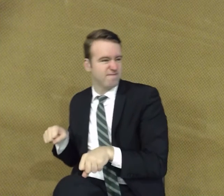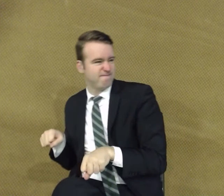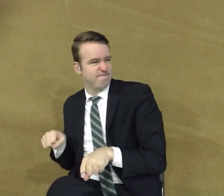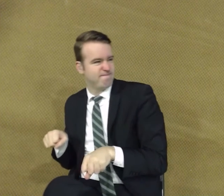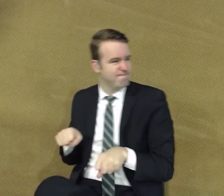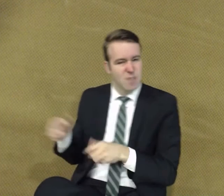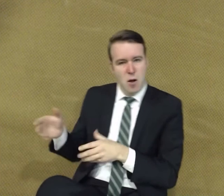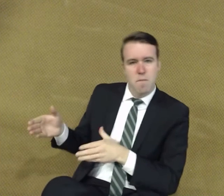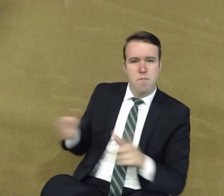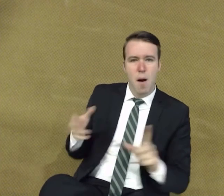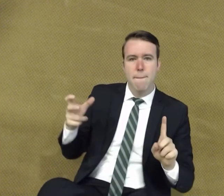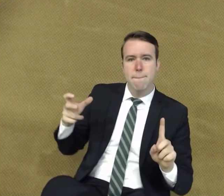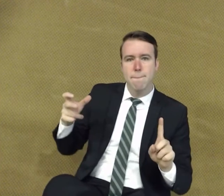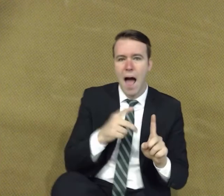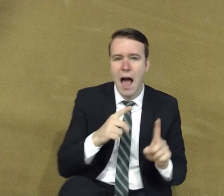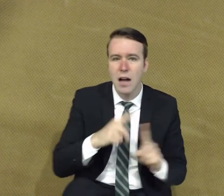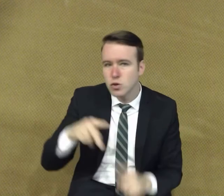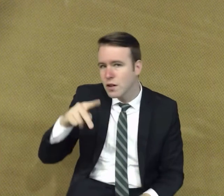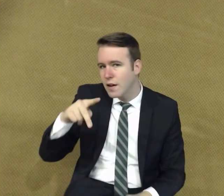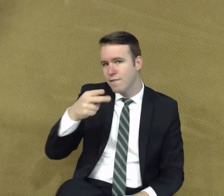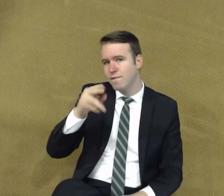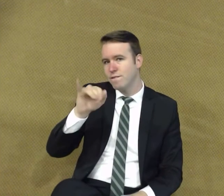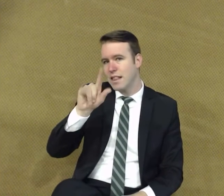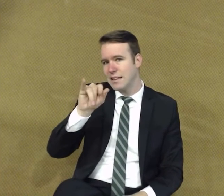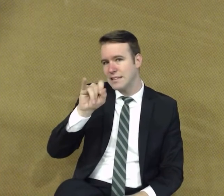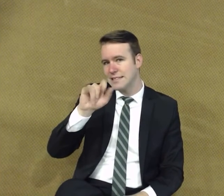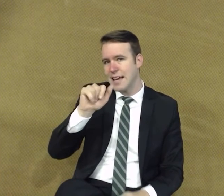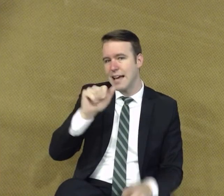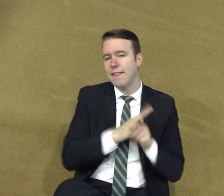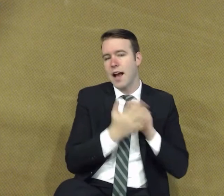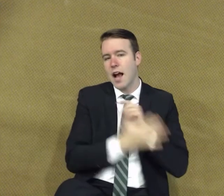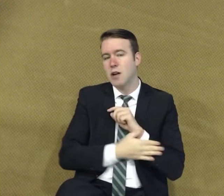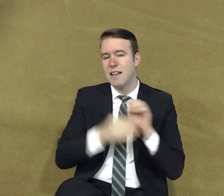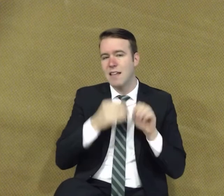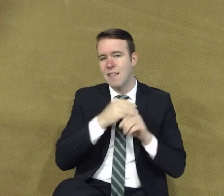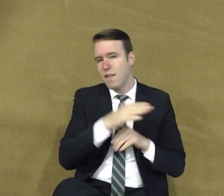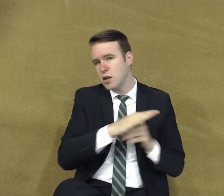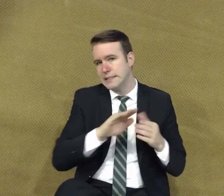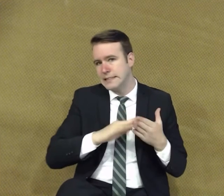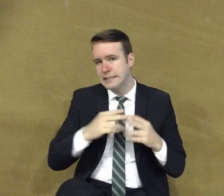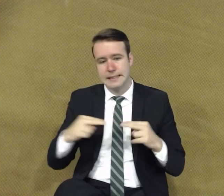back to Philistia and set it in their cities